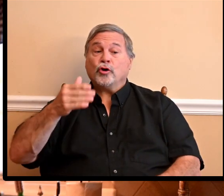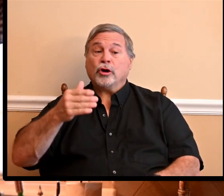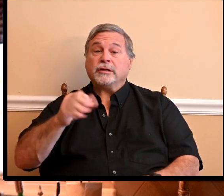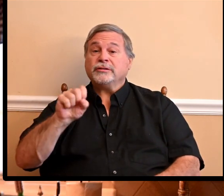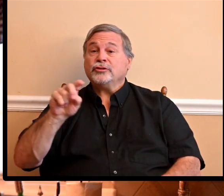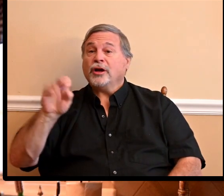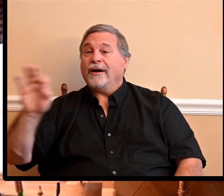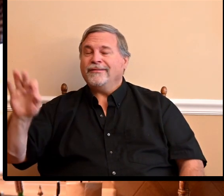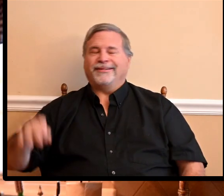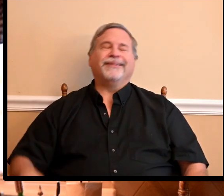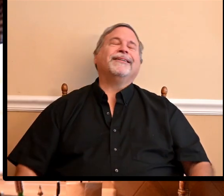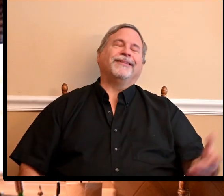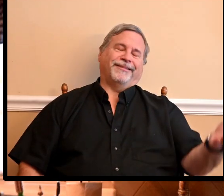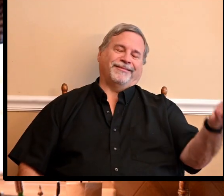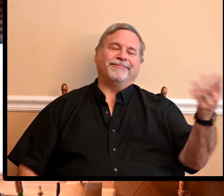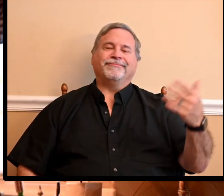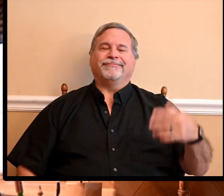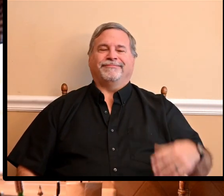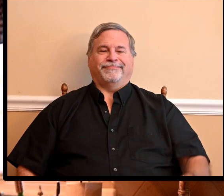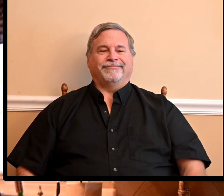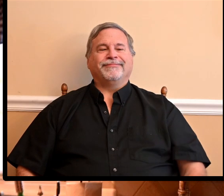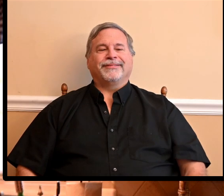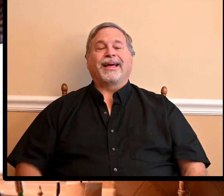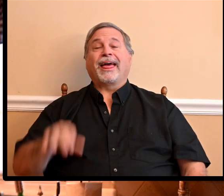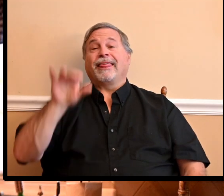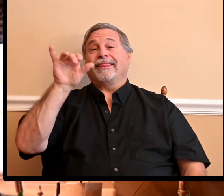That's good stuff.